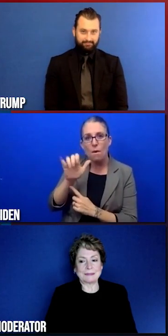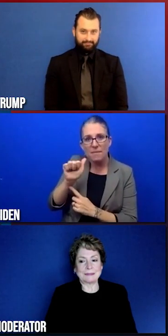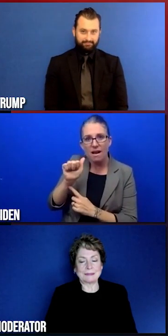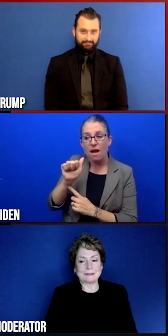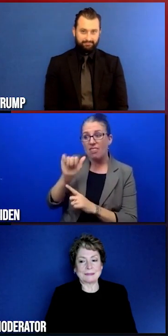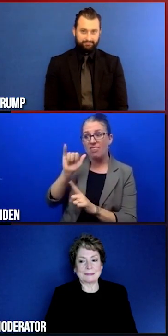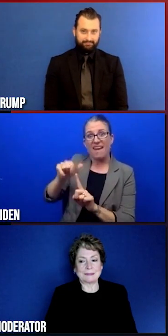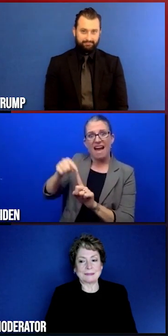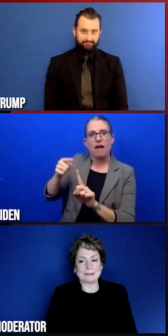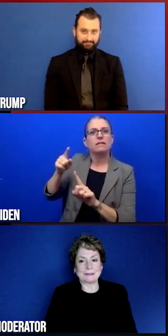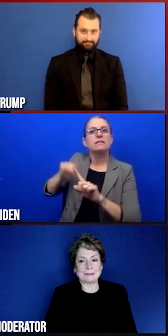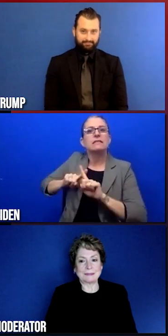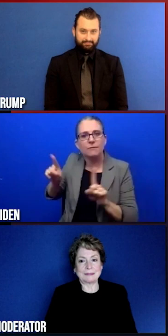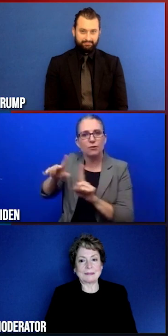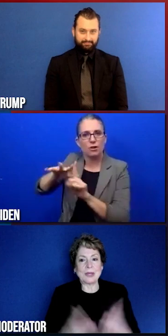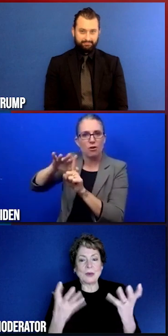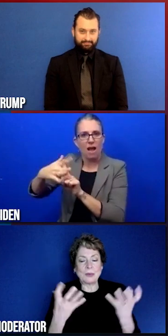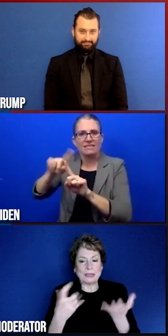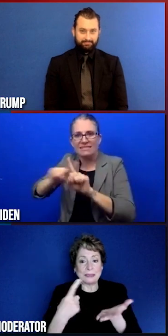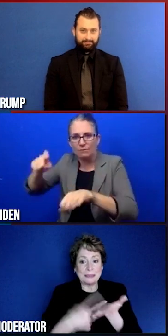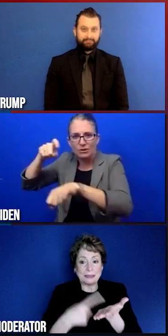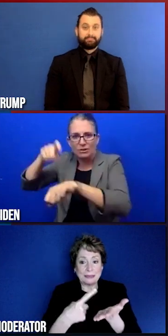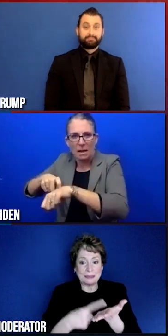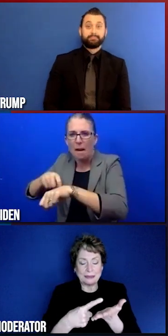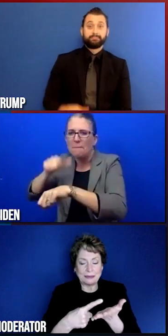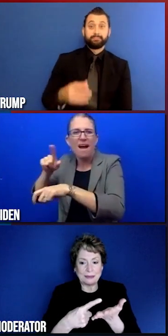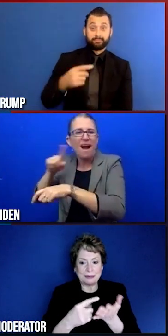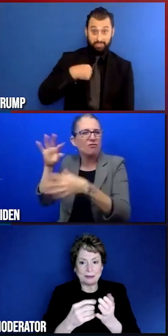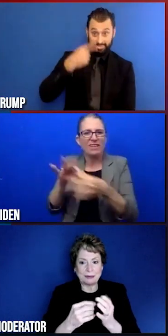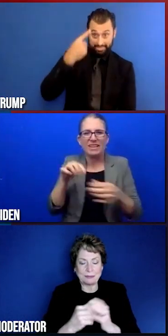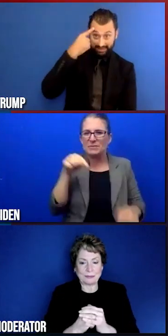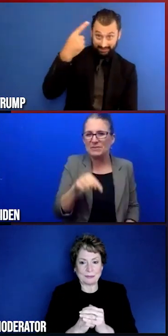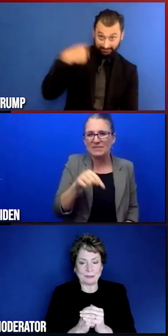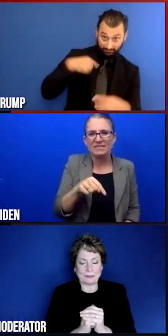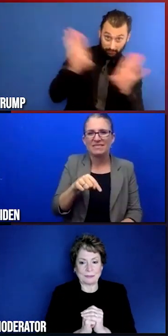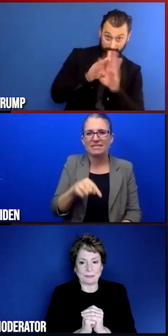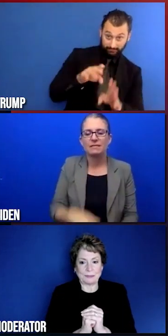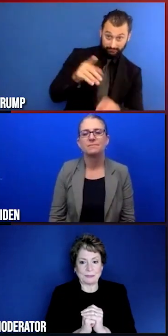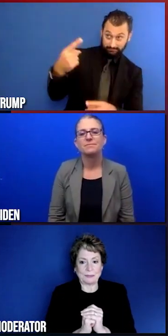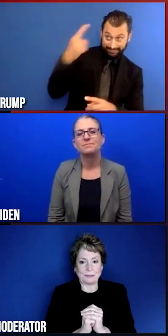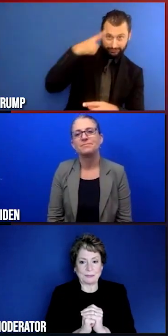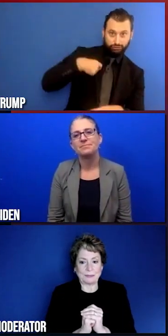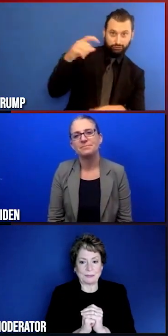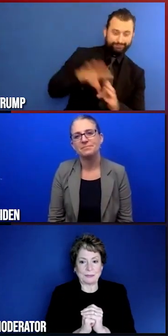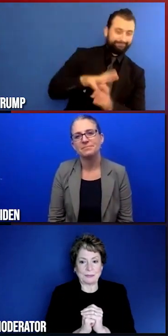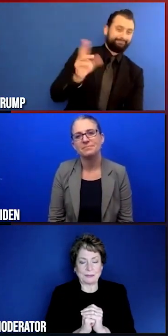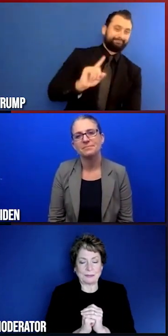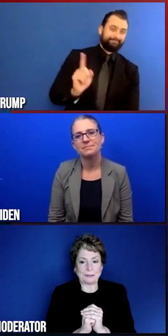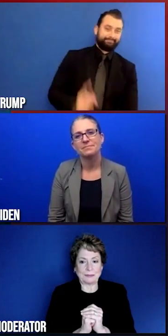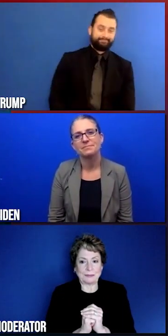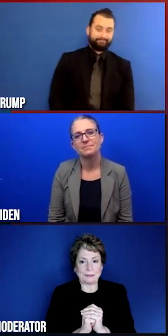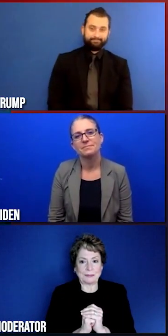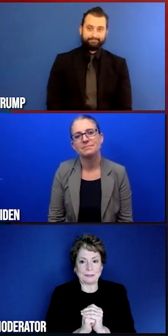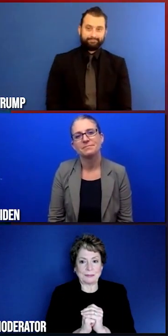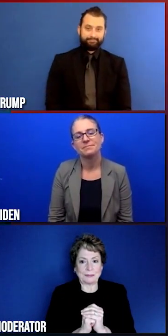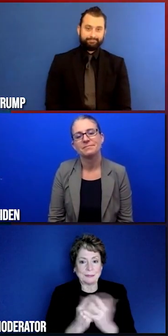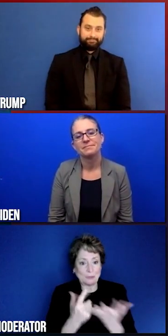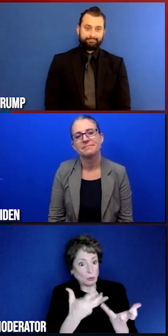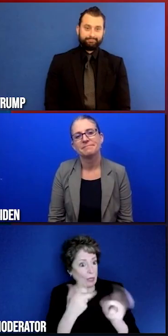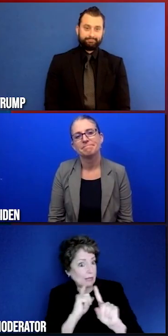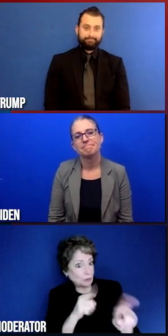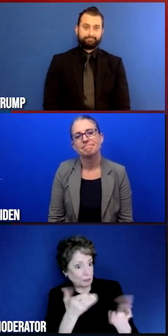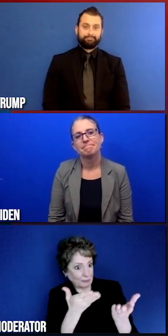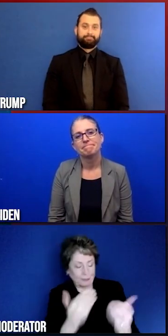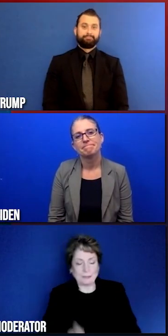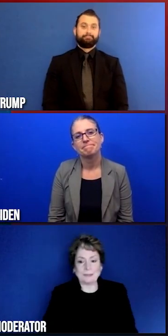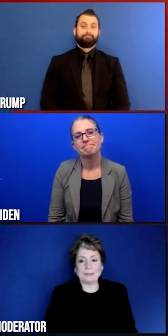strategies to handling this. He thought this. I shouldn't have closed the border. Well, that's obvious. Do you want to respond to that quickly, Vice President No. Biden? Okay. Let's talk